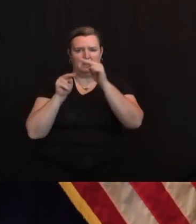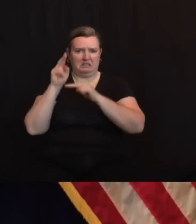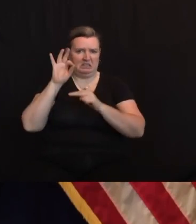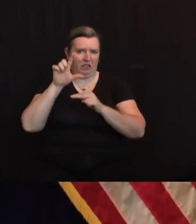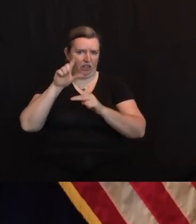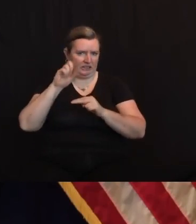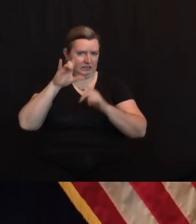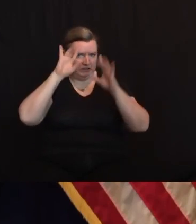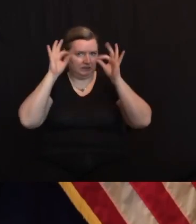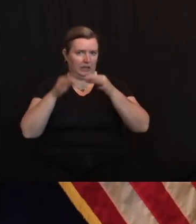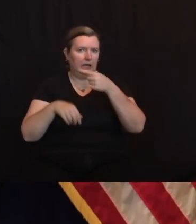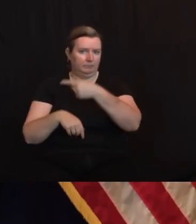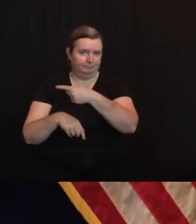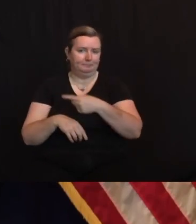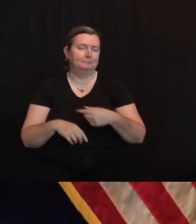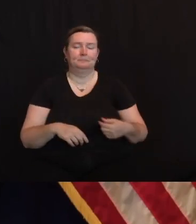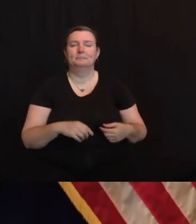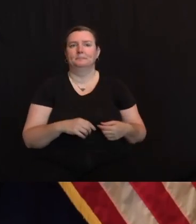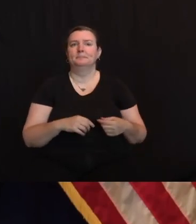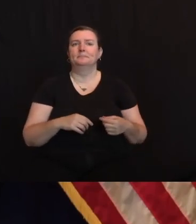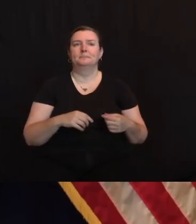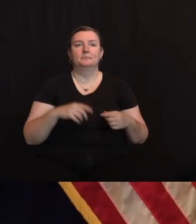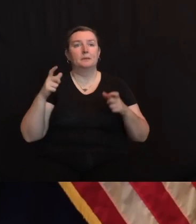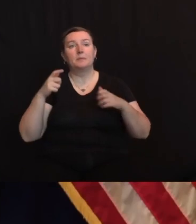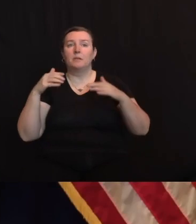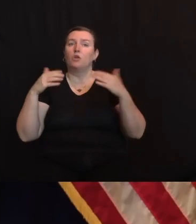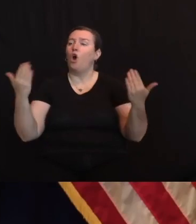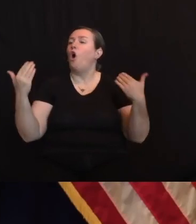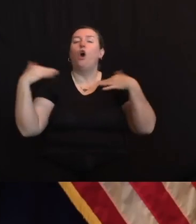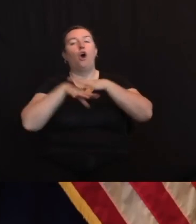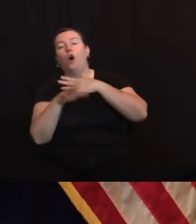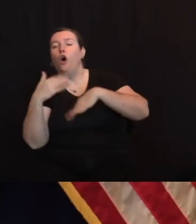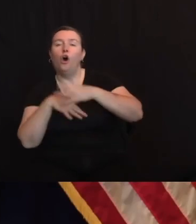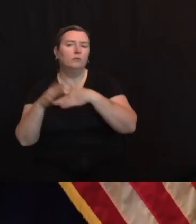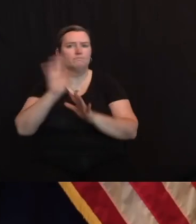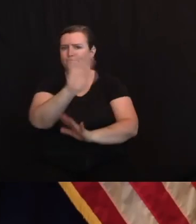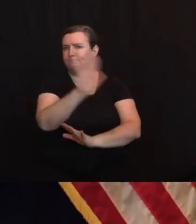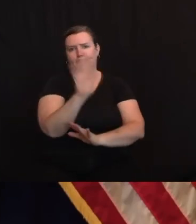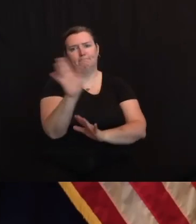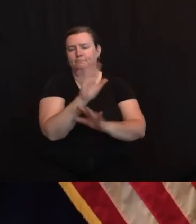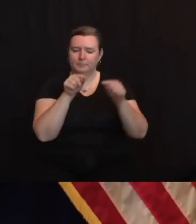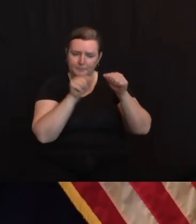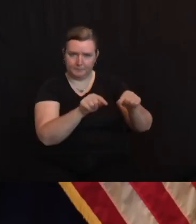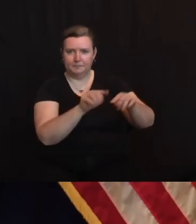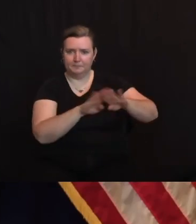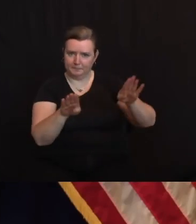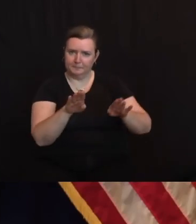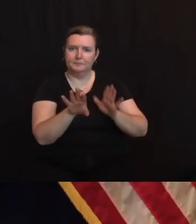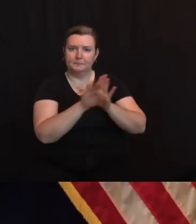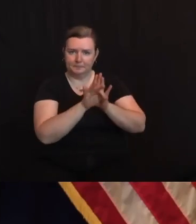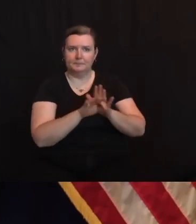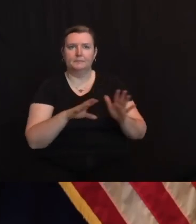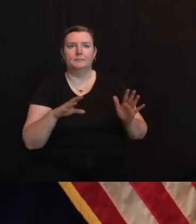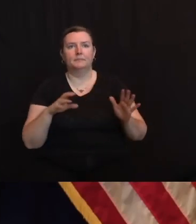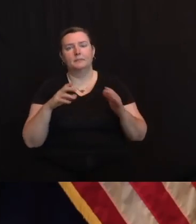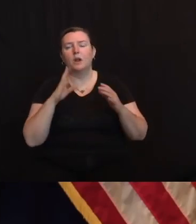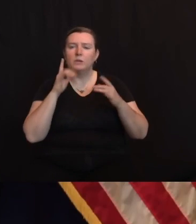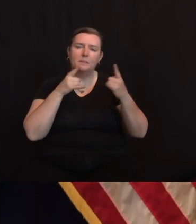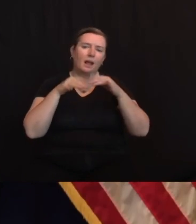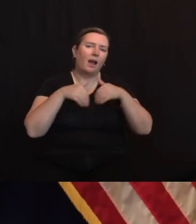the facility. All visitors will be required to wear a mask, be educated on proper hand hygiene, and practice